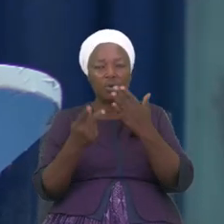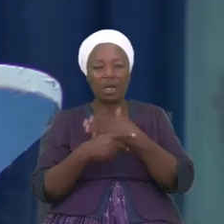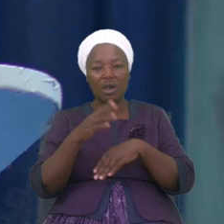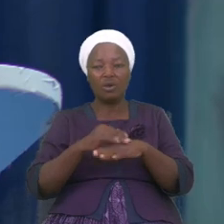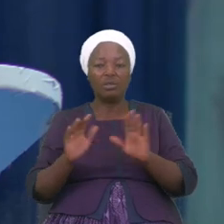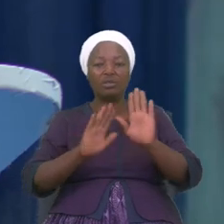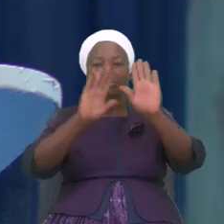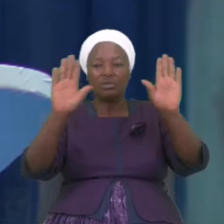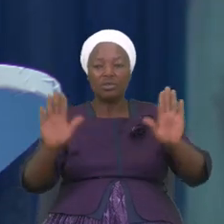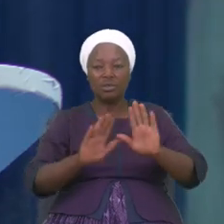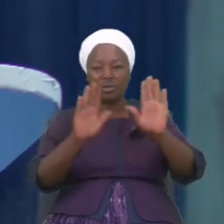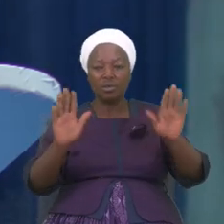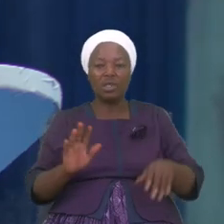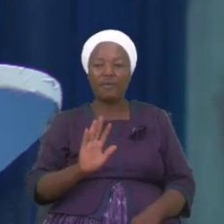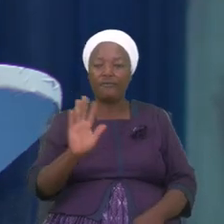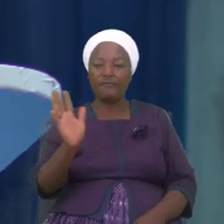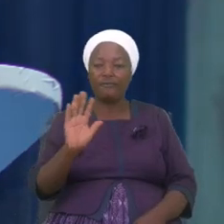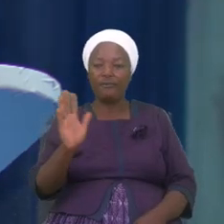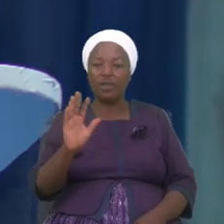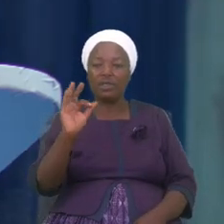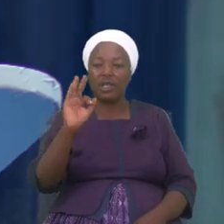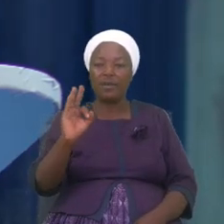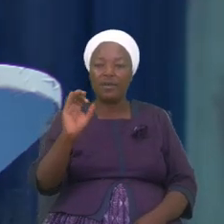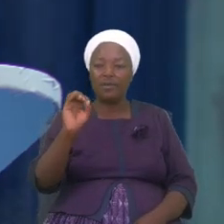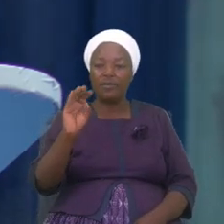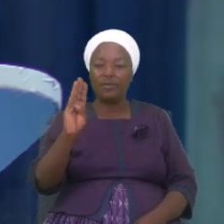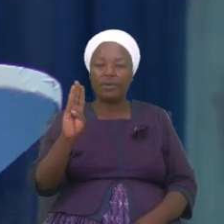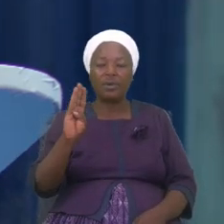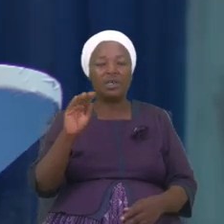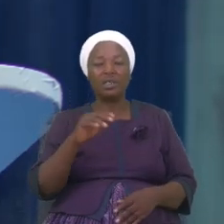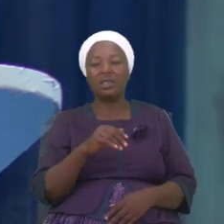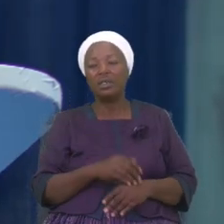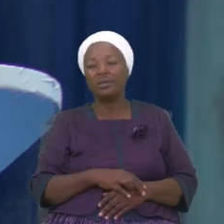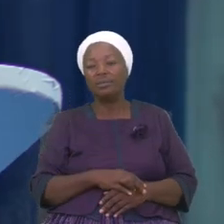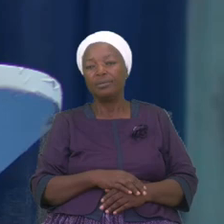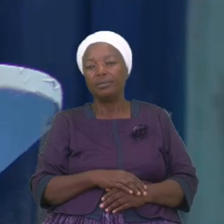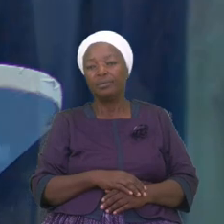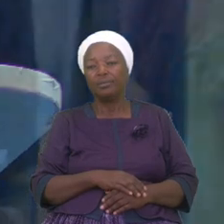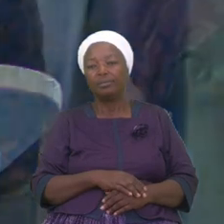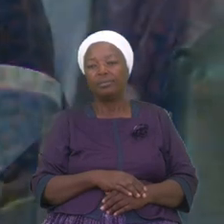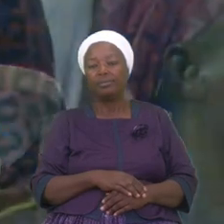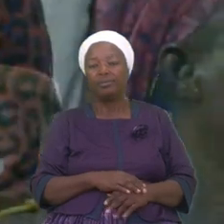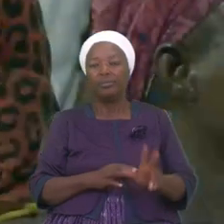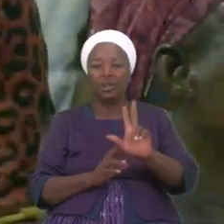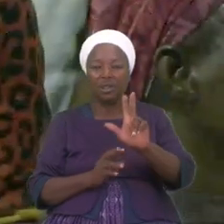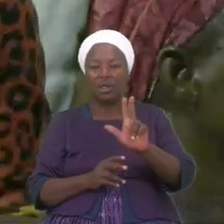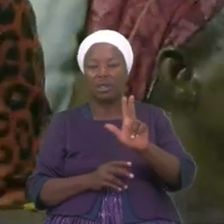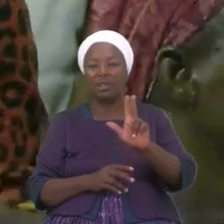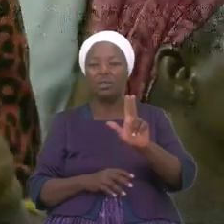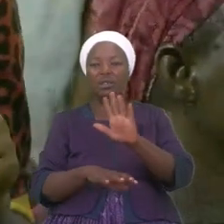February, at our Deeper Life Bible Church headquarters, is in A. 3 p.m. is the